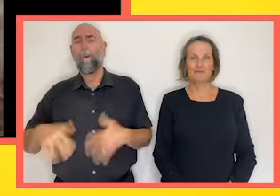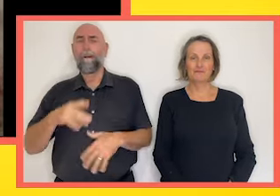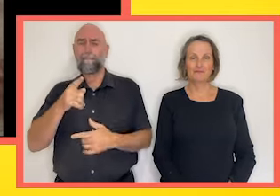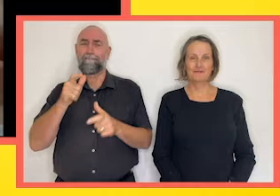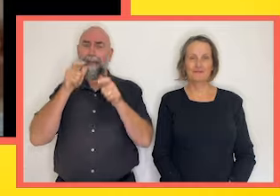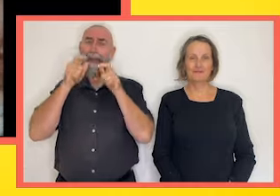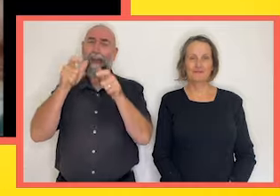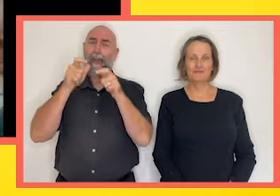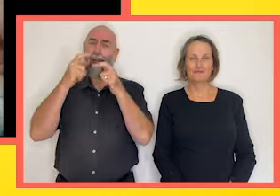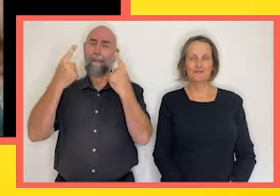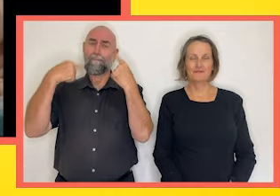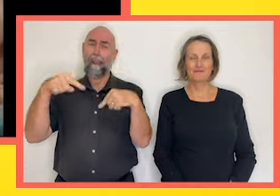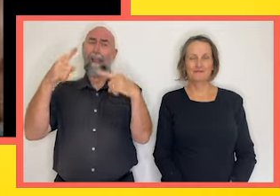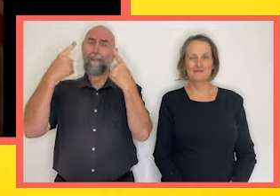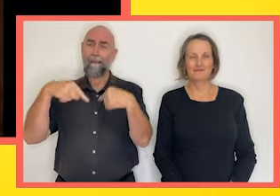cry.